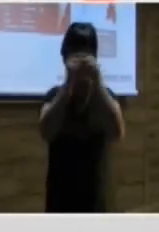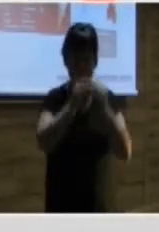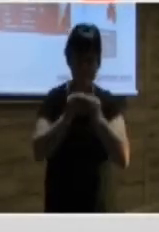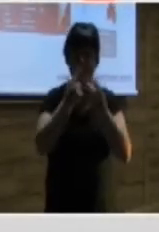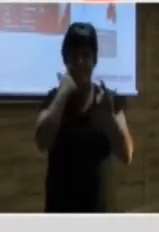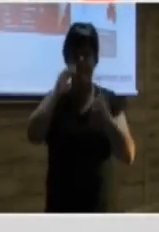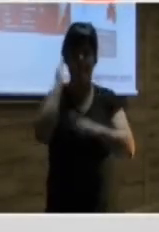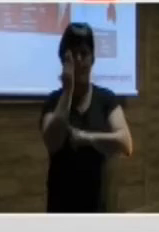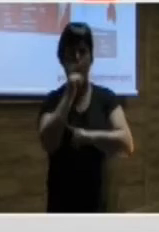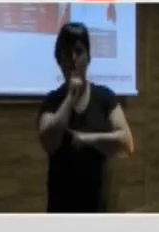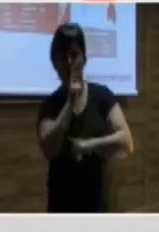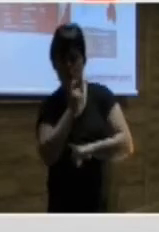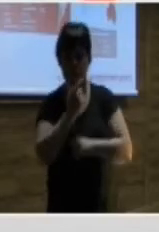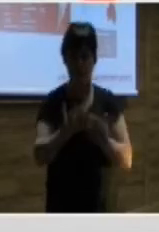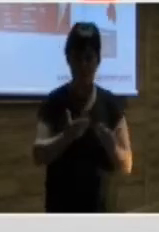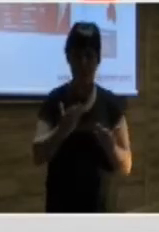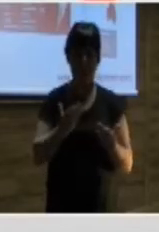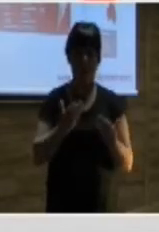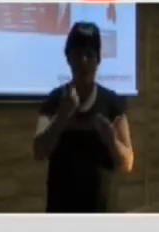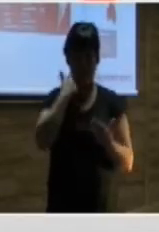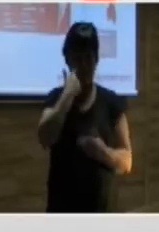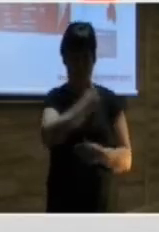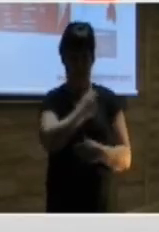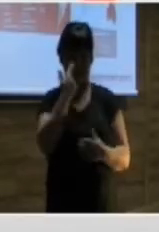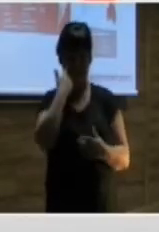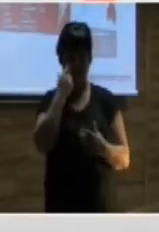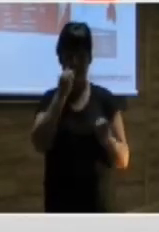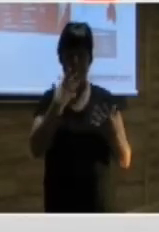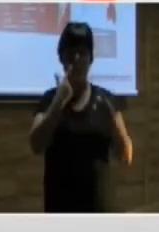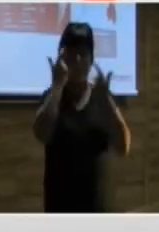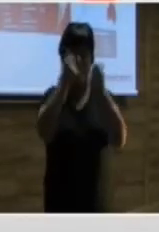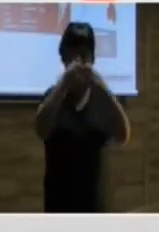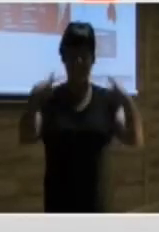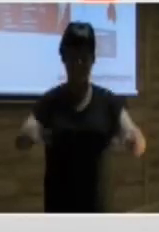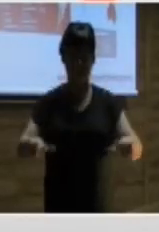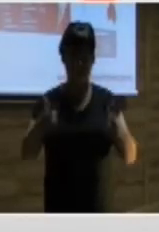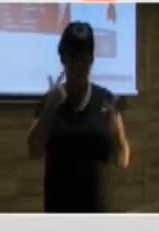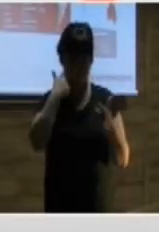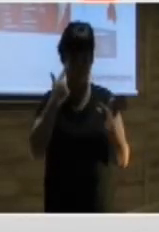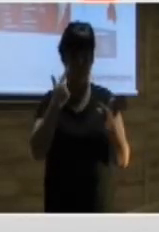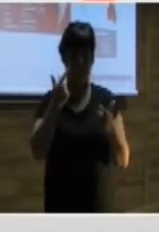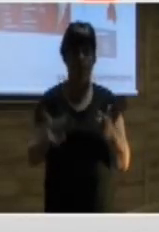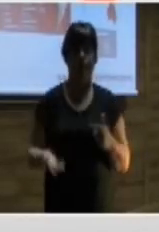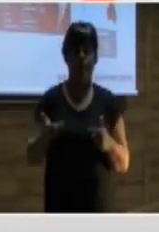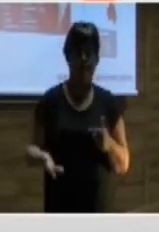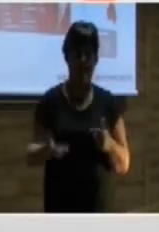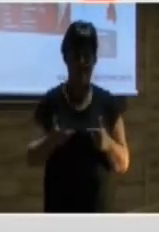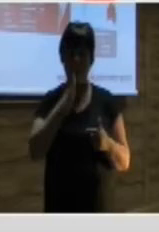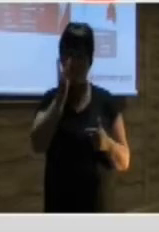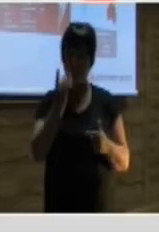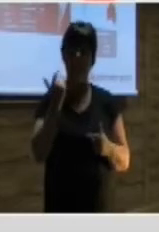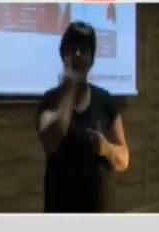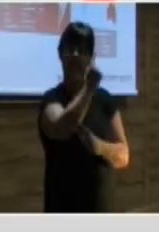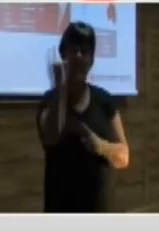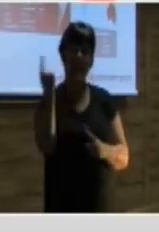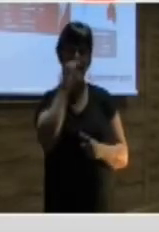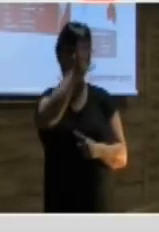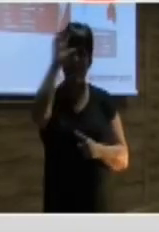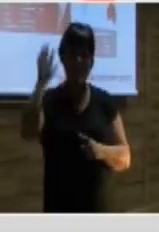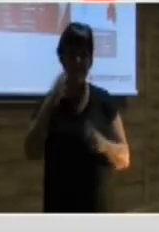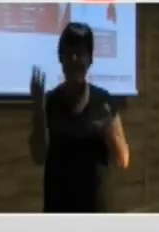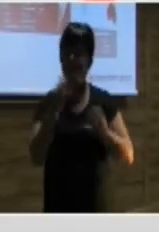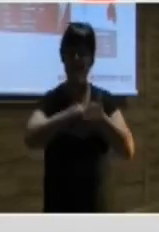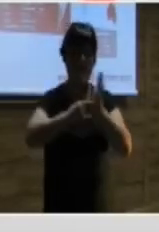is our key advocacy platform at Alzheimer's Disease International, is that every country should have a national dementia plan.